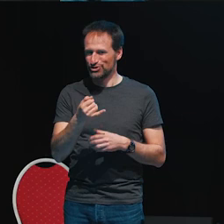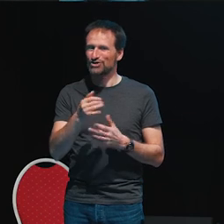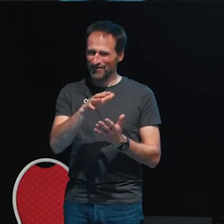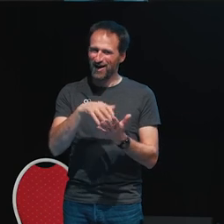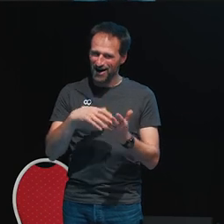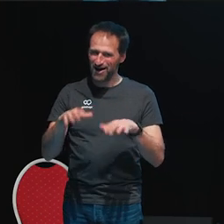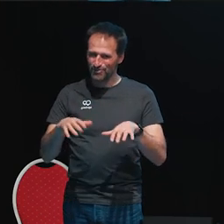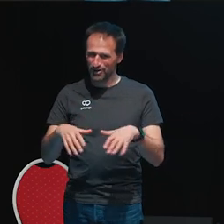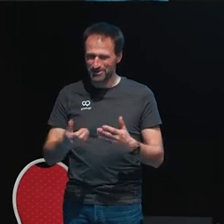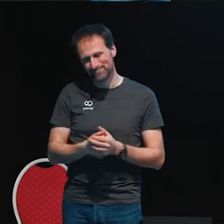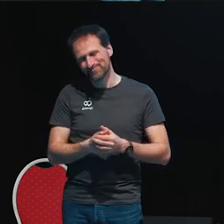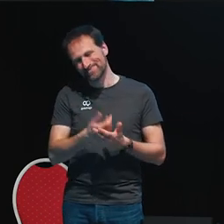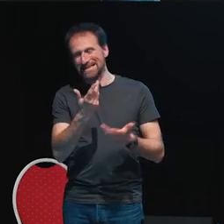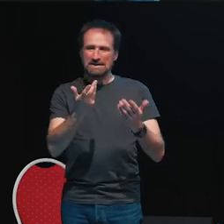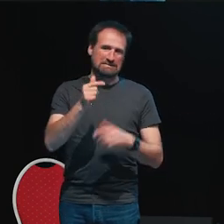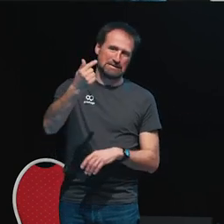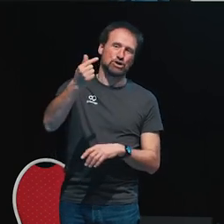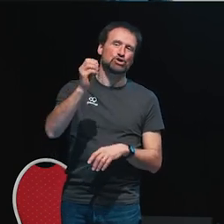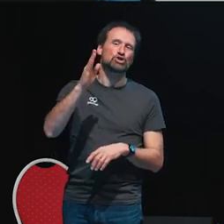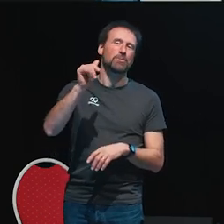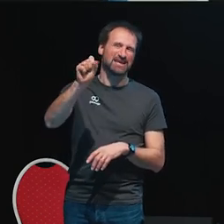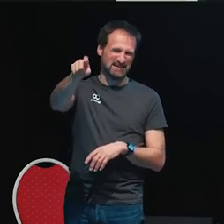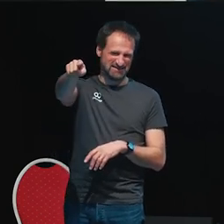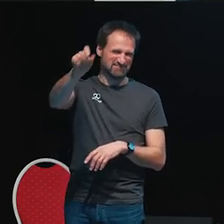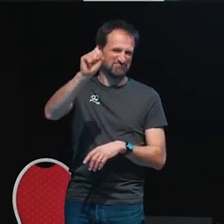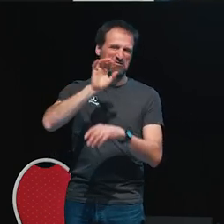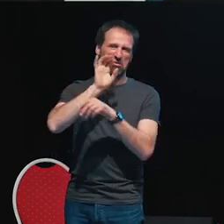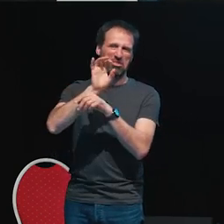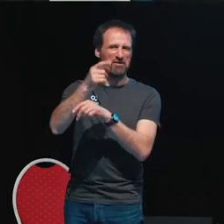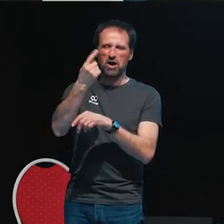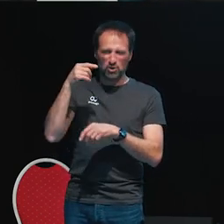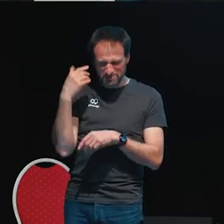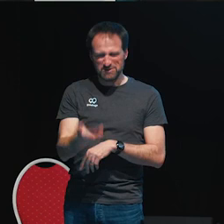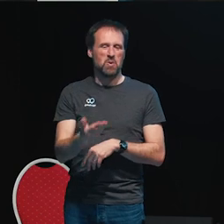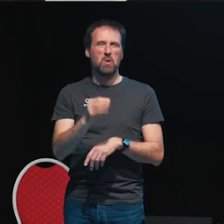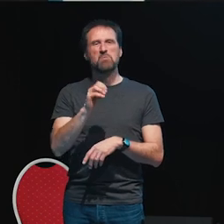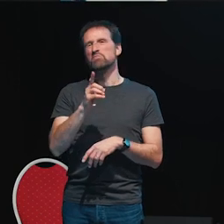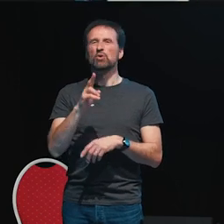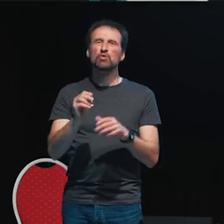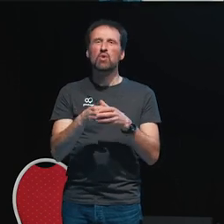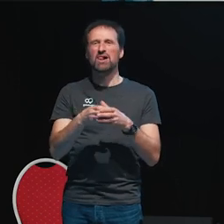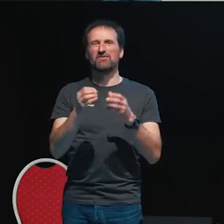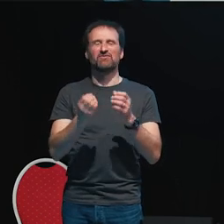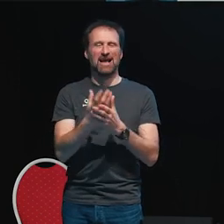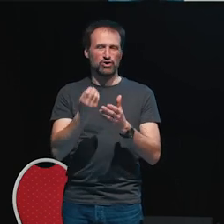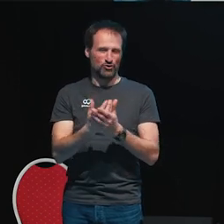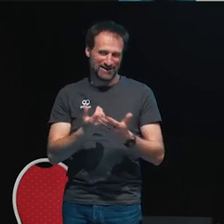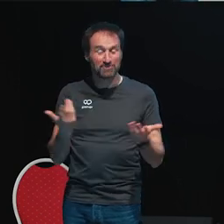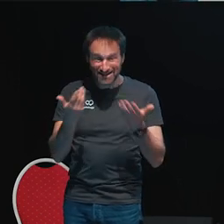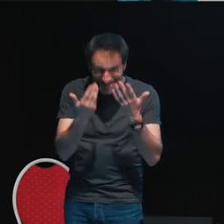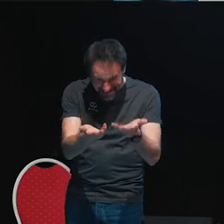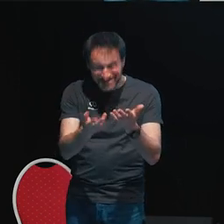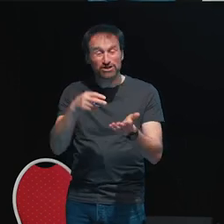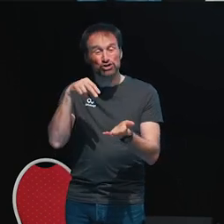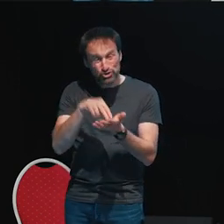you can blame Tobias for this name, but the module factory is responsible for creating an object. And in this case, it's